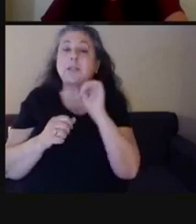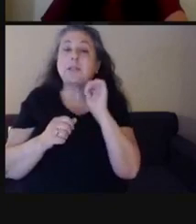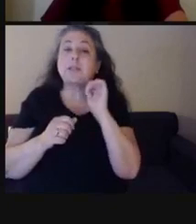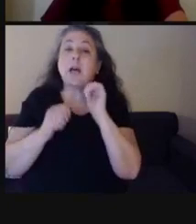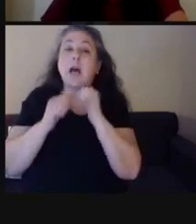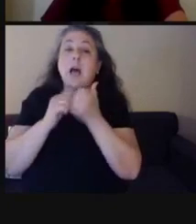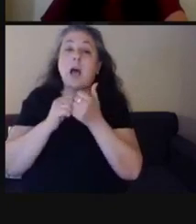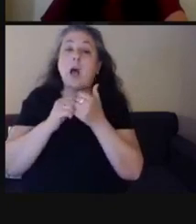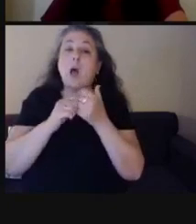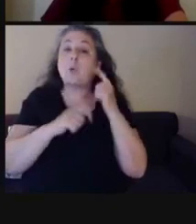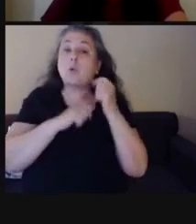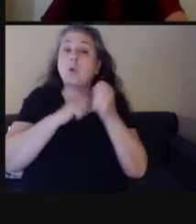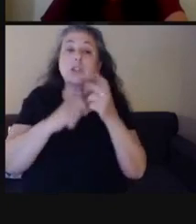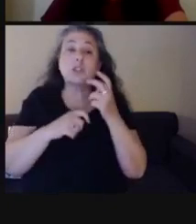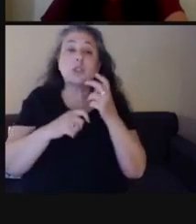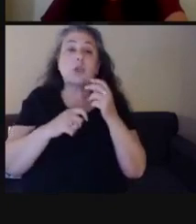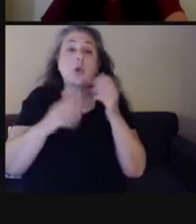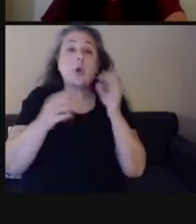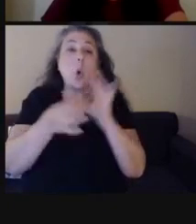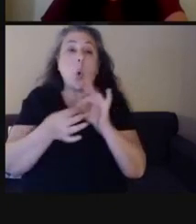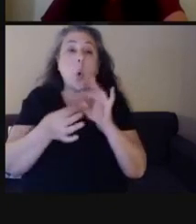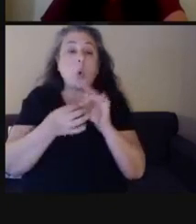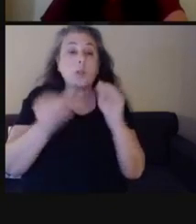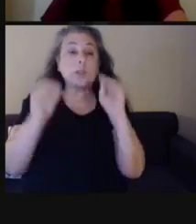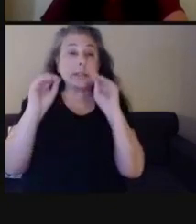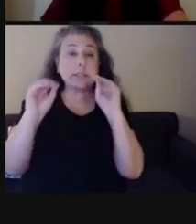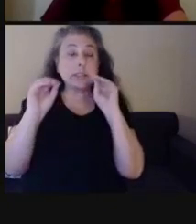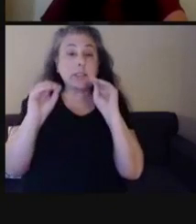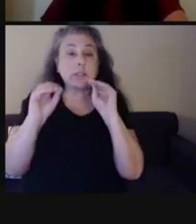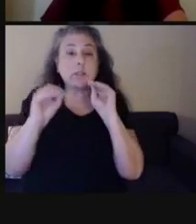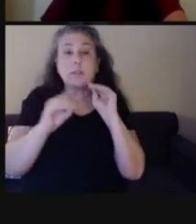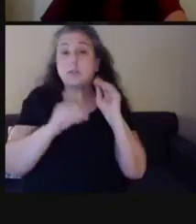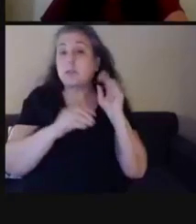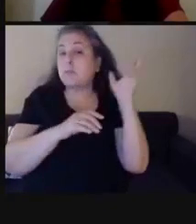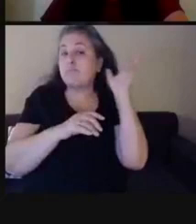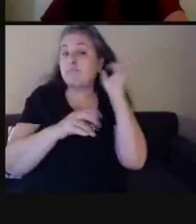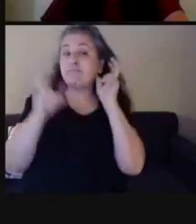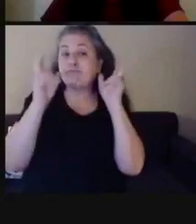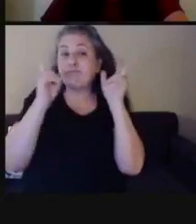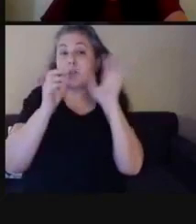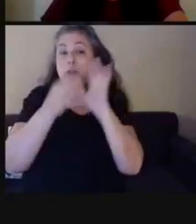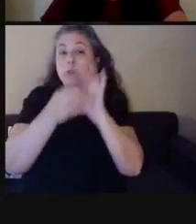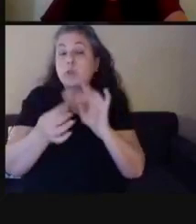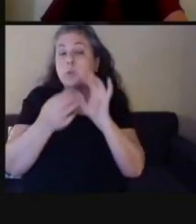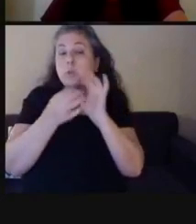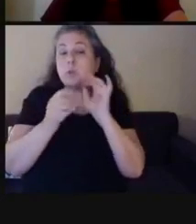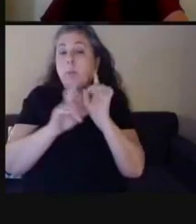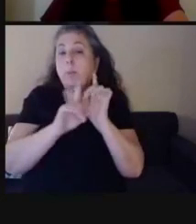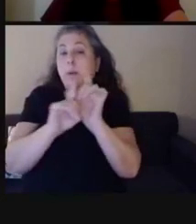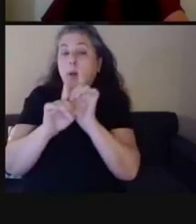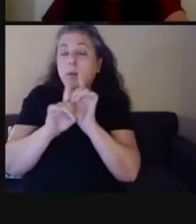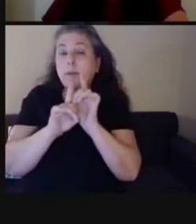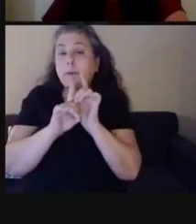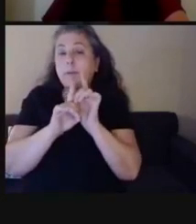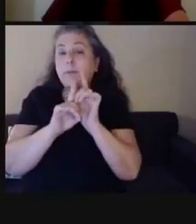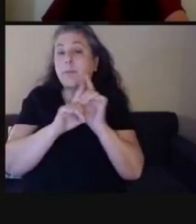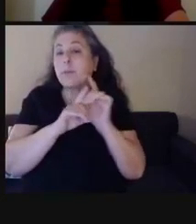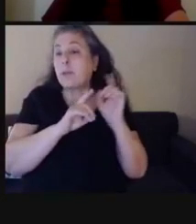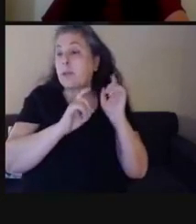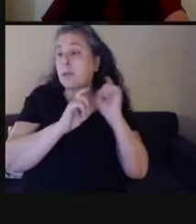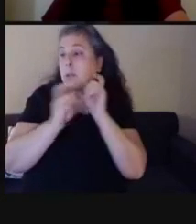are. These stories that you hear through storytellers, through mentors, you get a